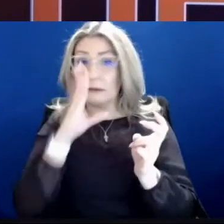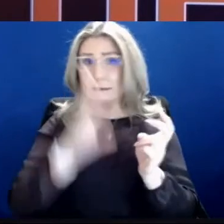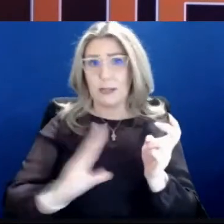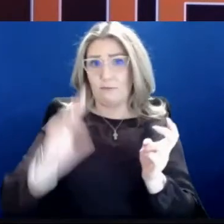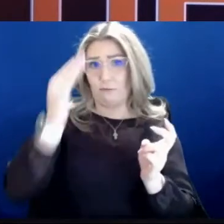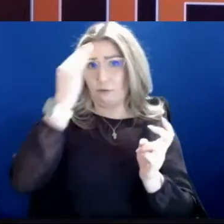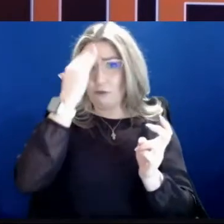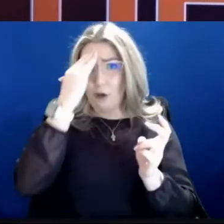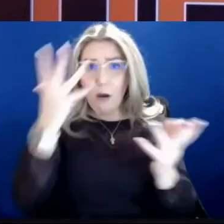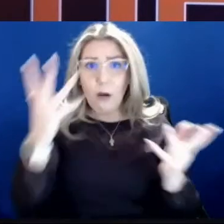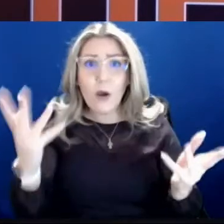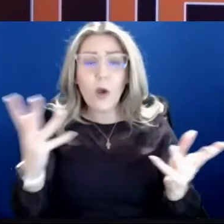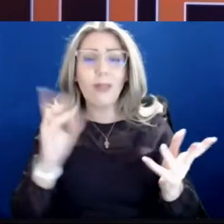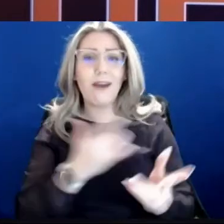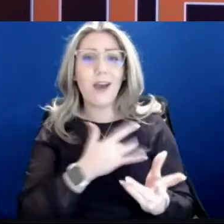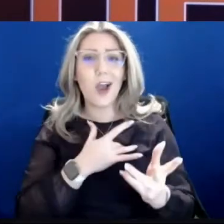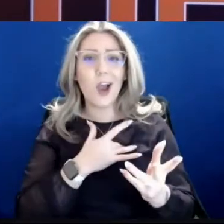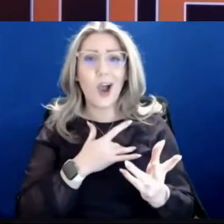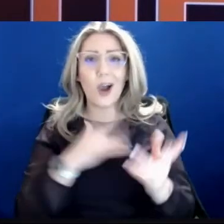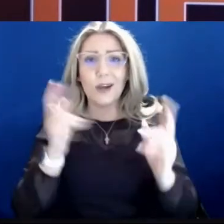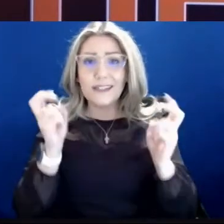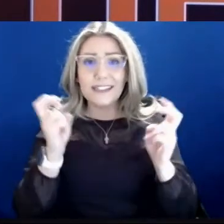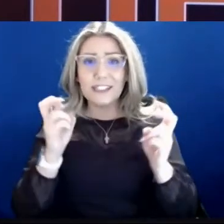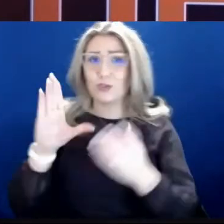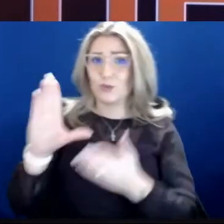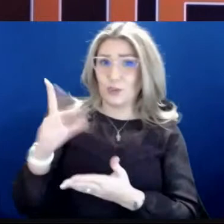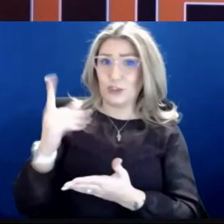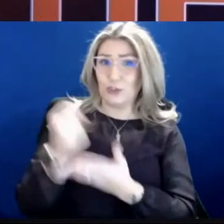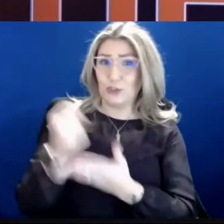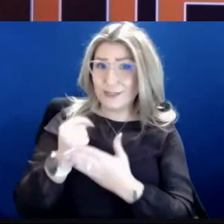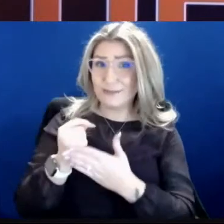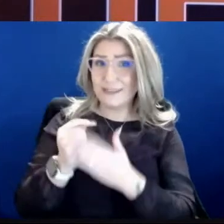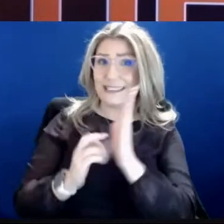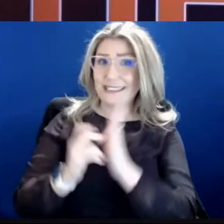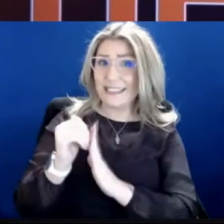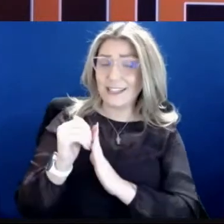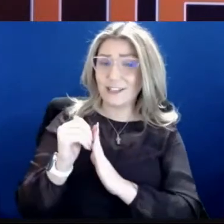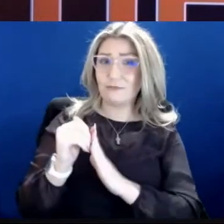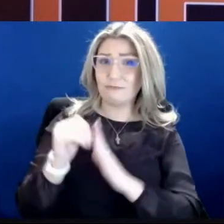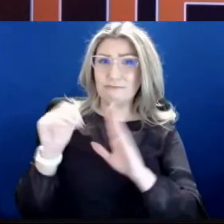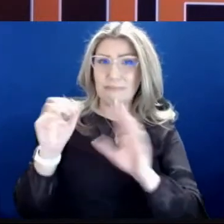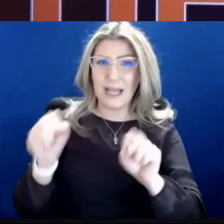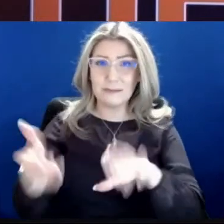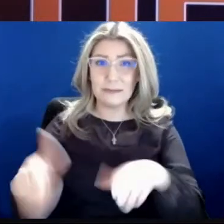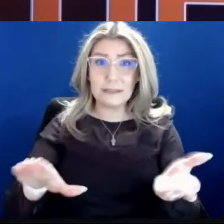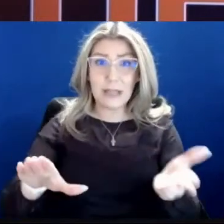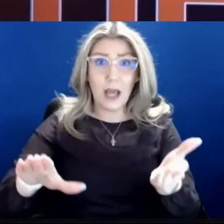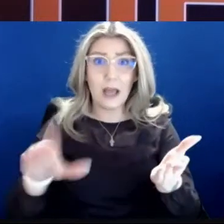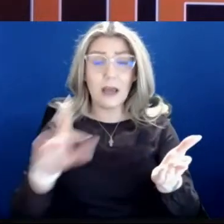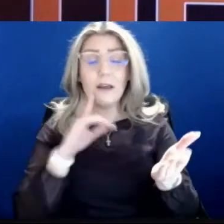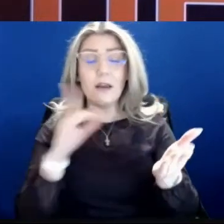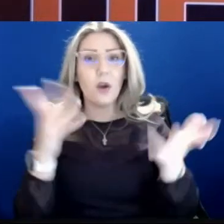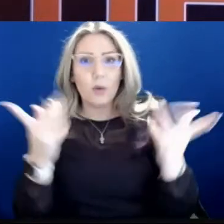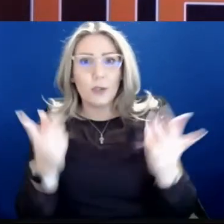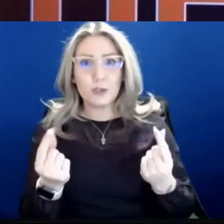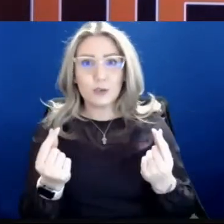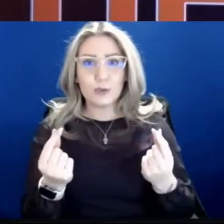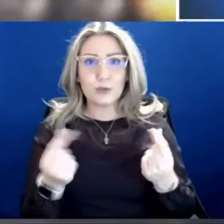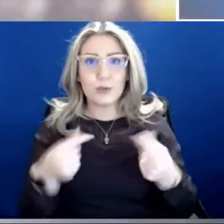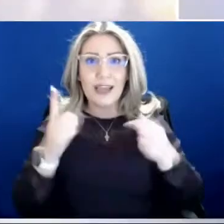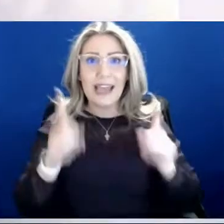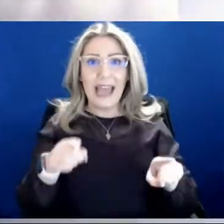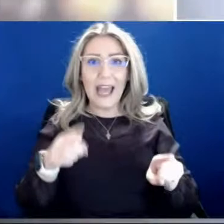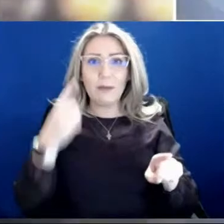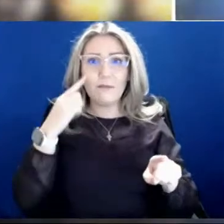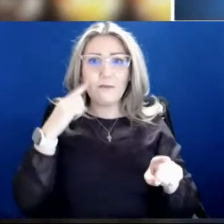condition makes the very treatment of your cancer potentially deadly. So what do? It happened to Becky Smouse.